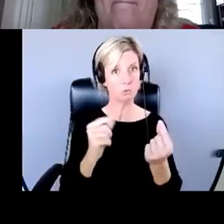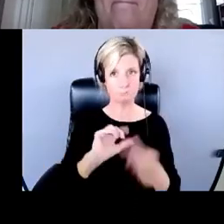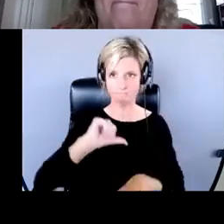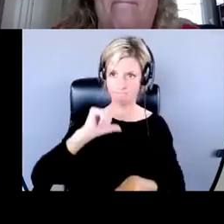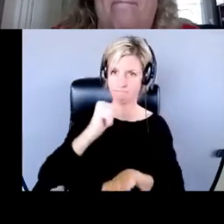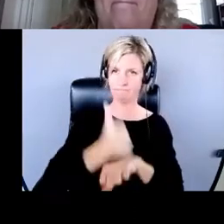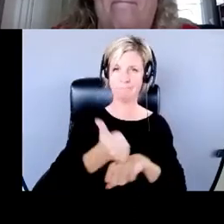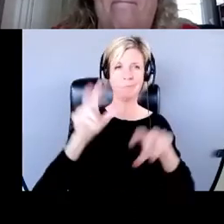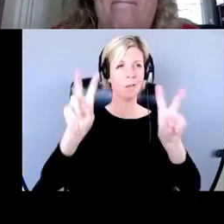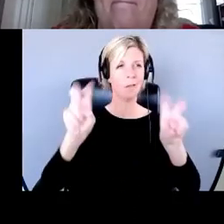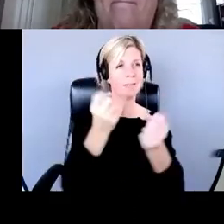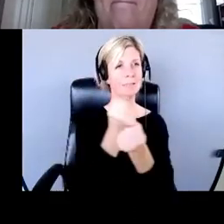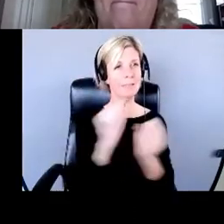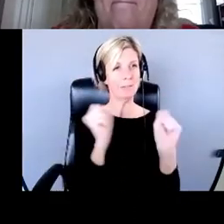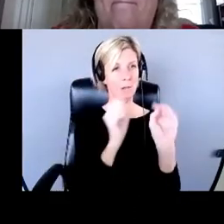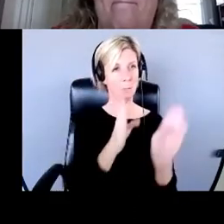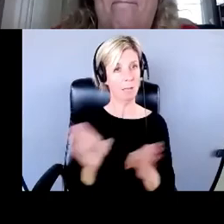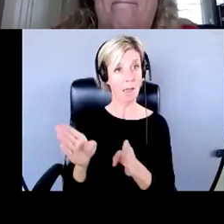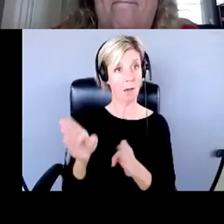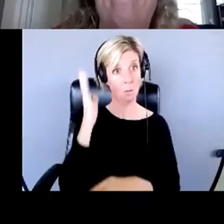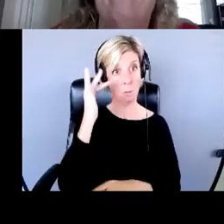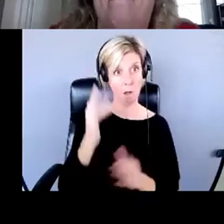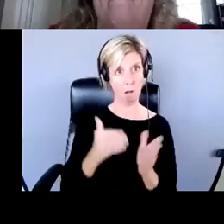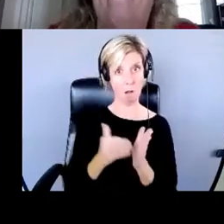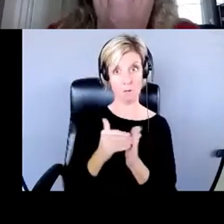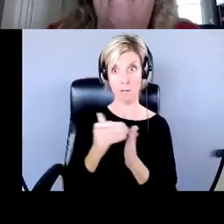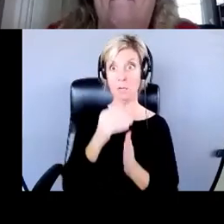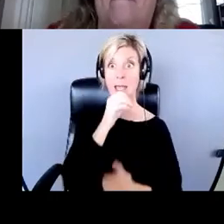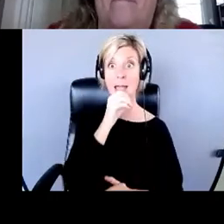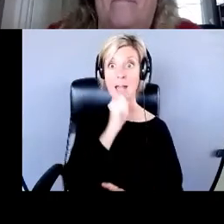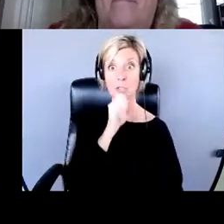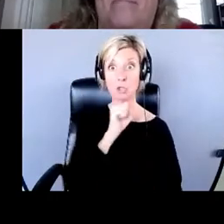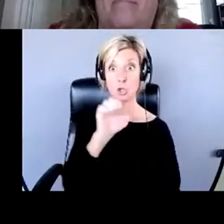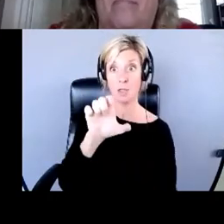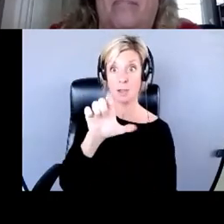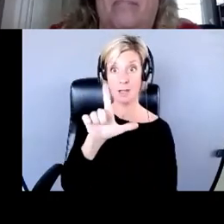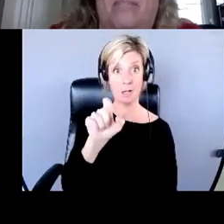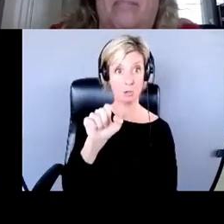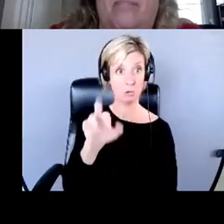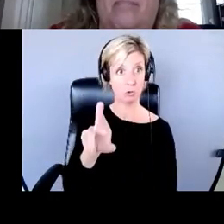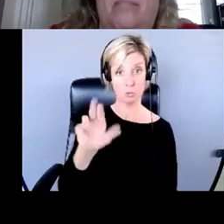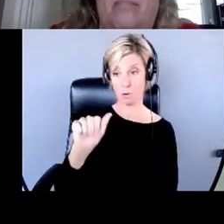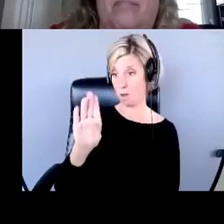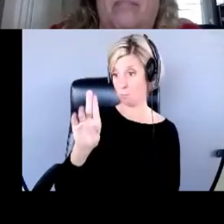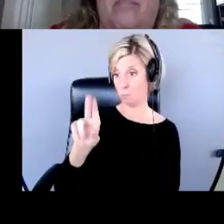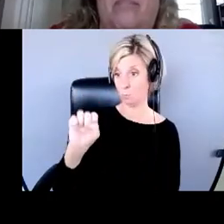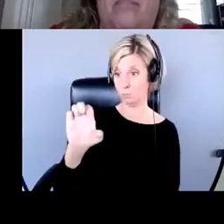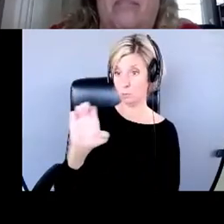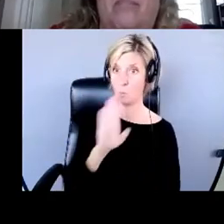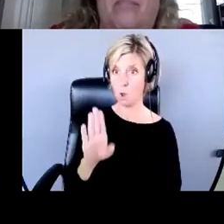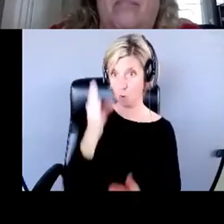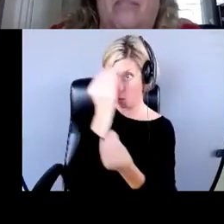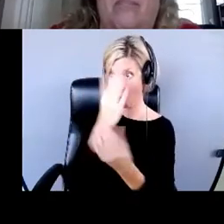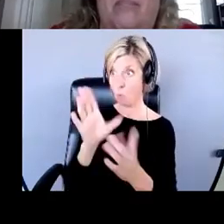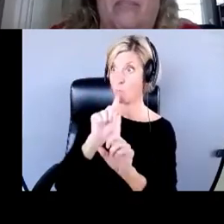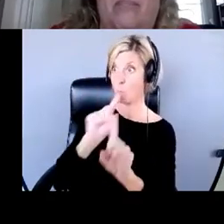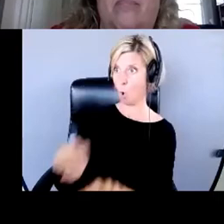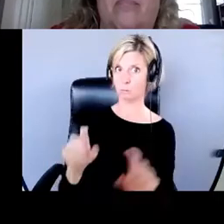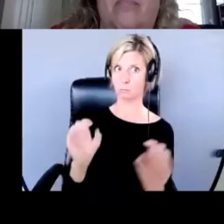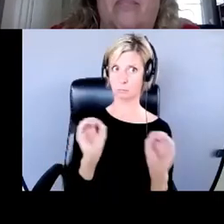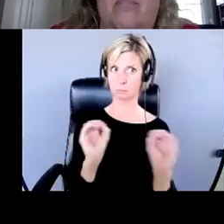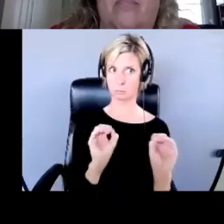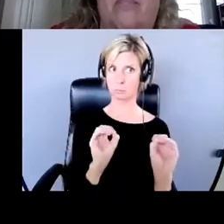of elder abuse is not reported for fear of what is going to happen to the family.